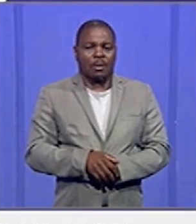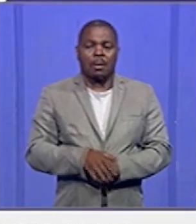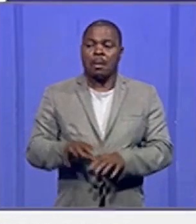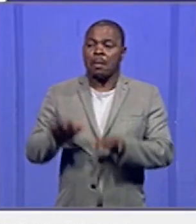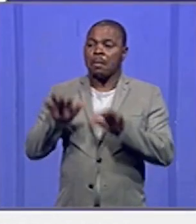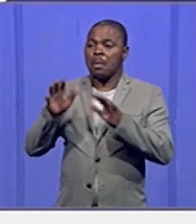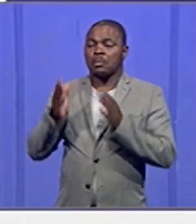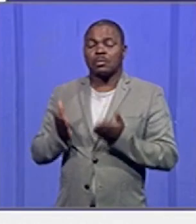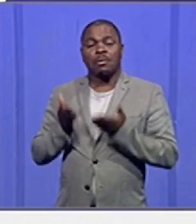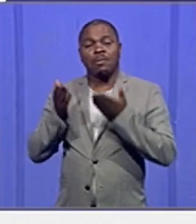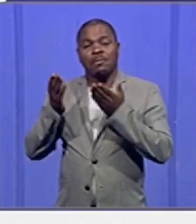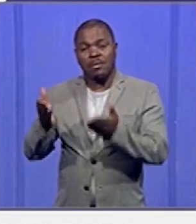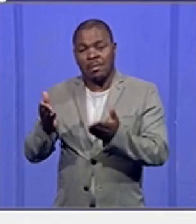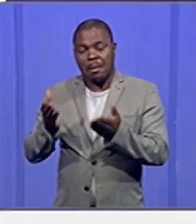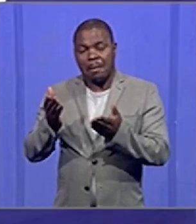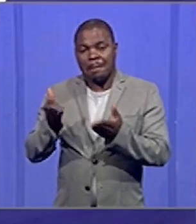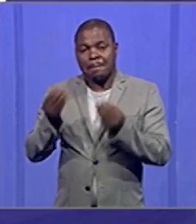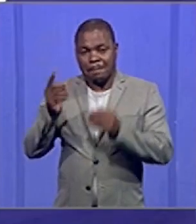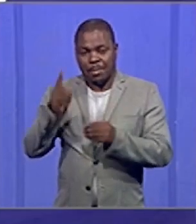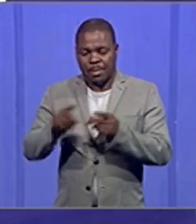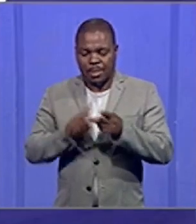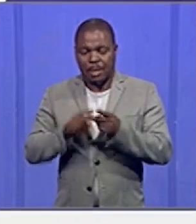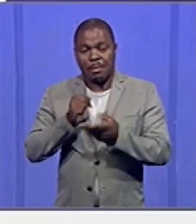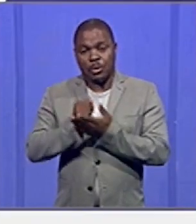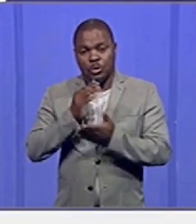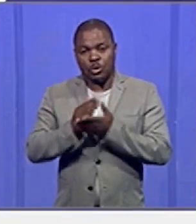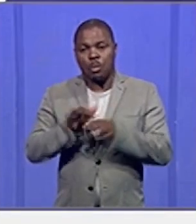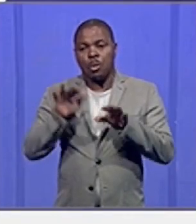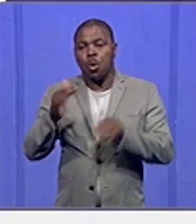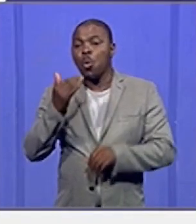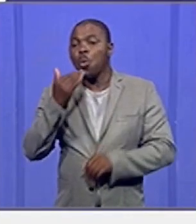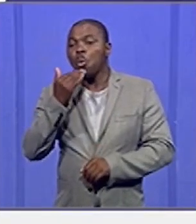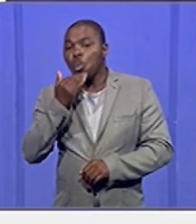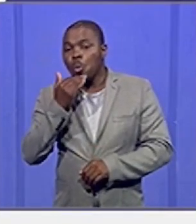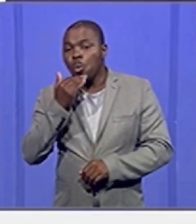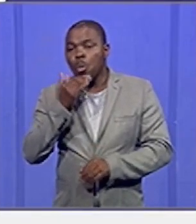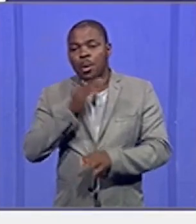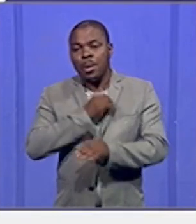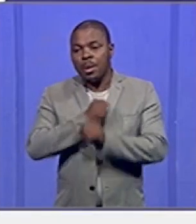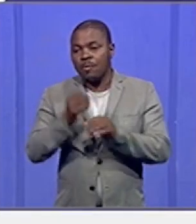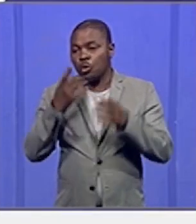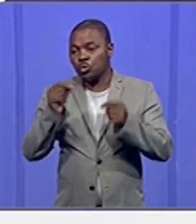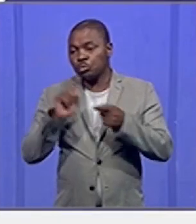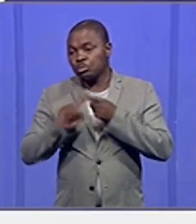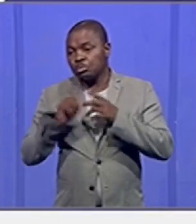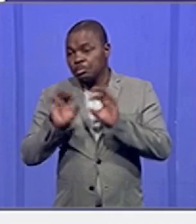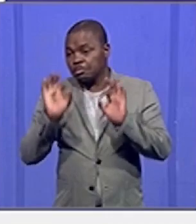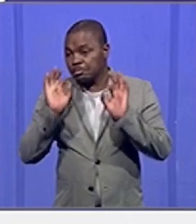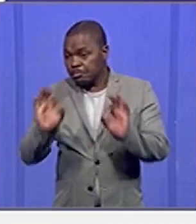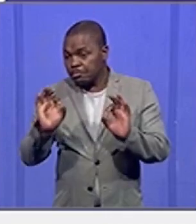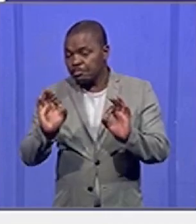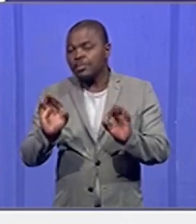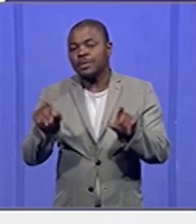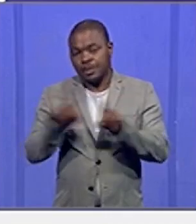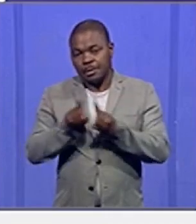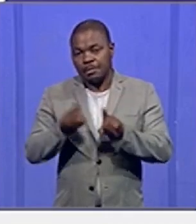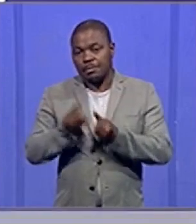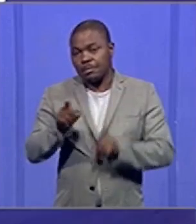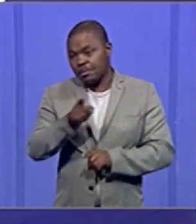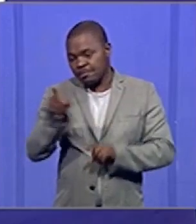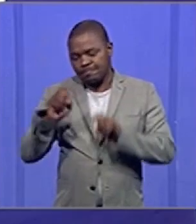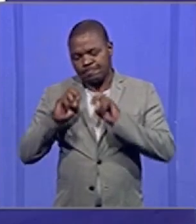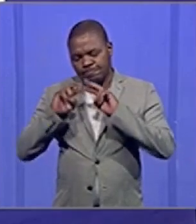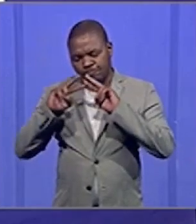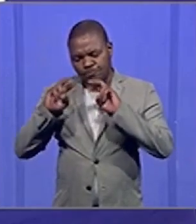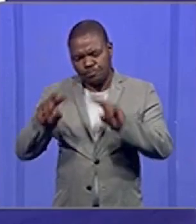ka nngwe o ntso etsa bonnete ba hore bao ba sa ka ba etsa dintho hantle le bona ba tlameha ho